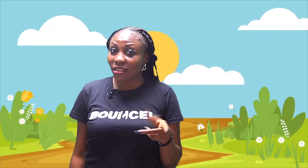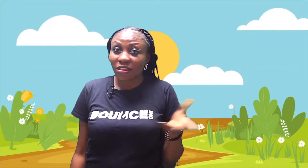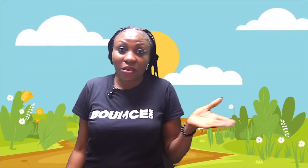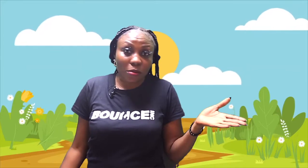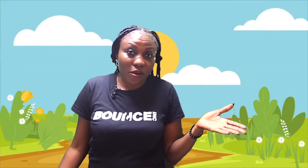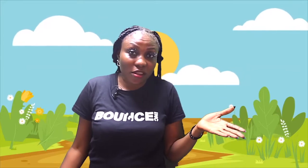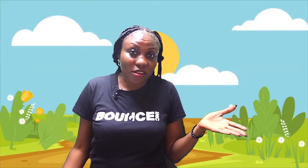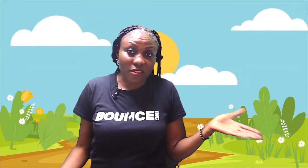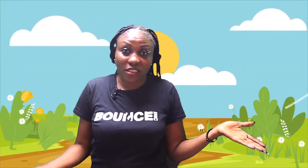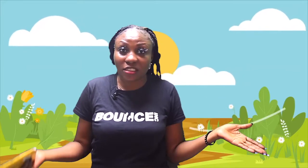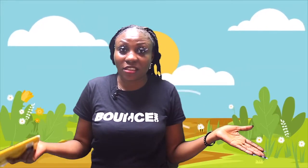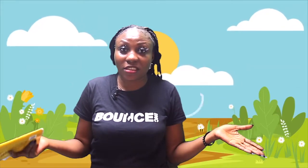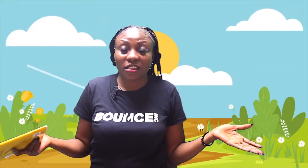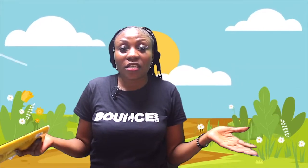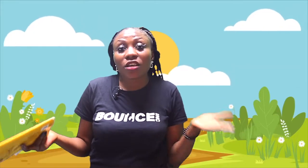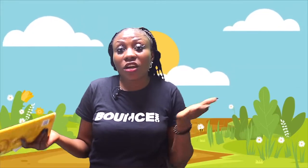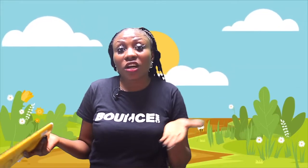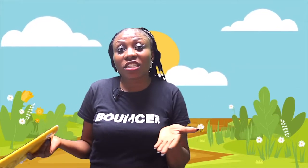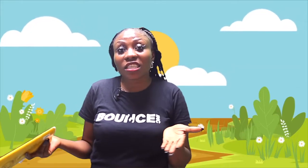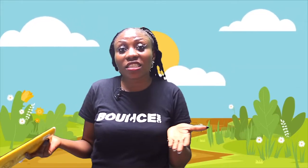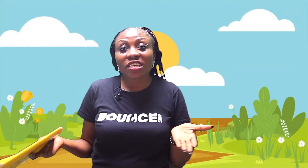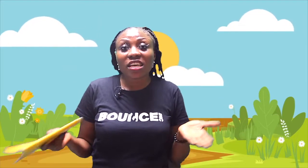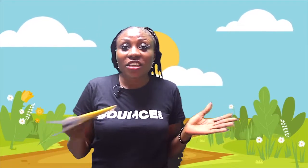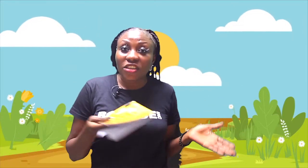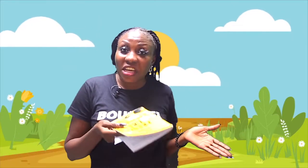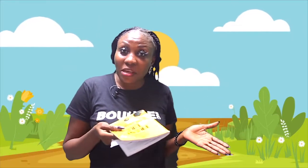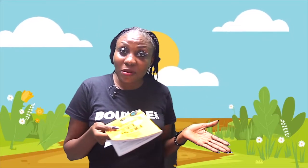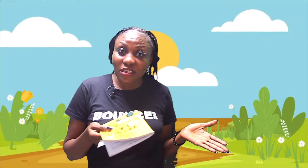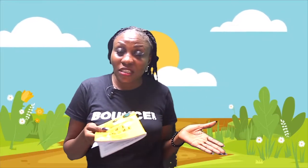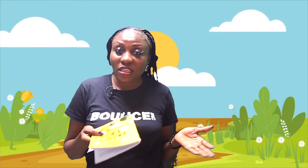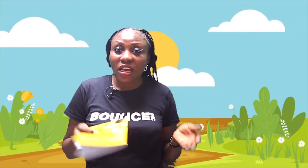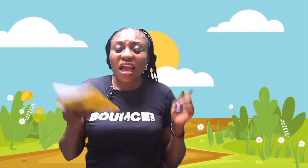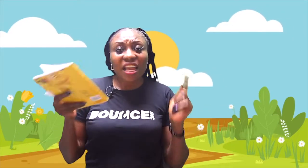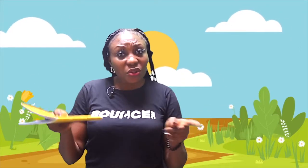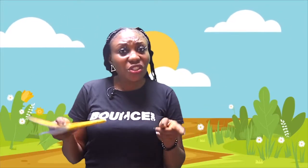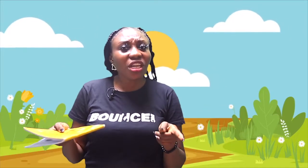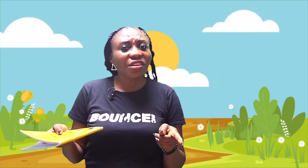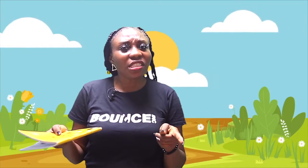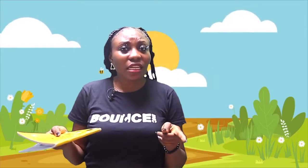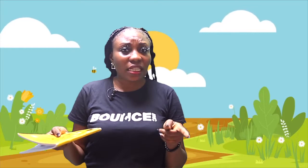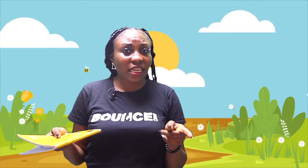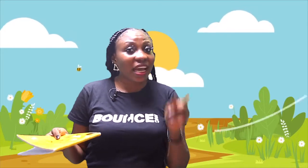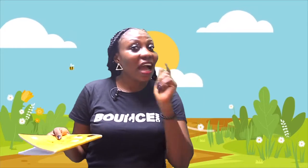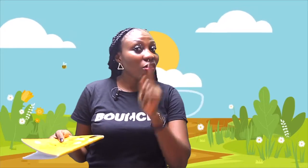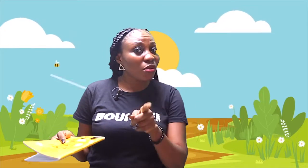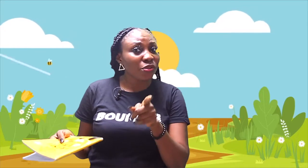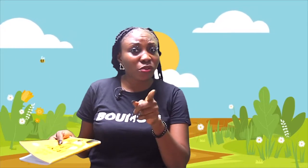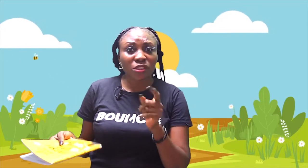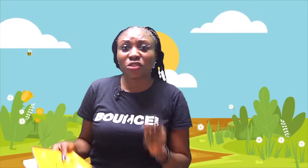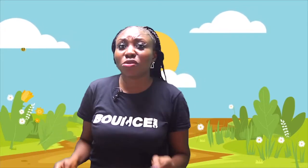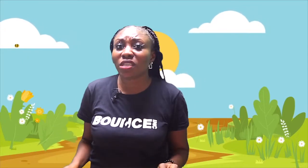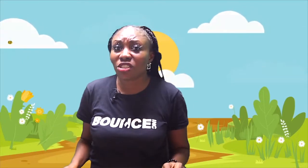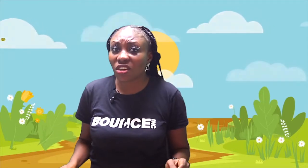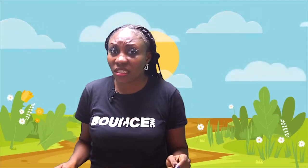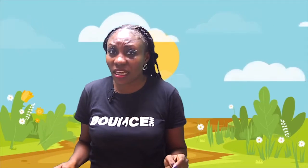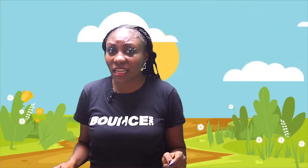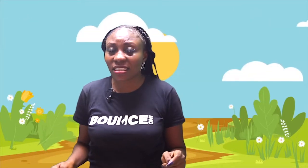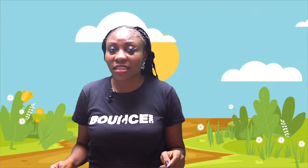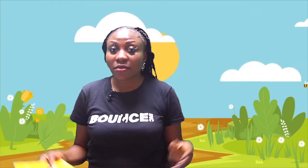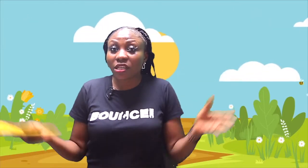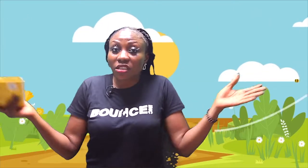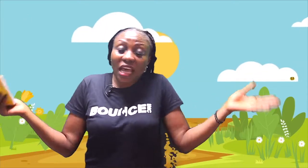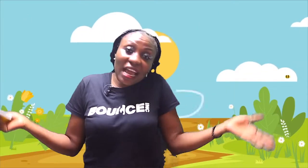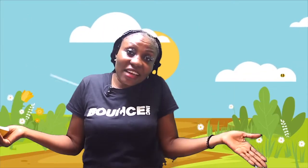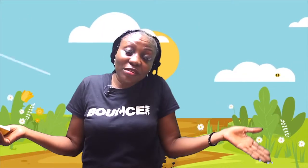friends, your brother, your sister, your cousins, your neighbors. Are you sharing the link? I hope you are doing just